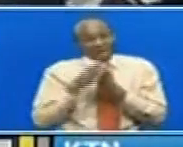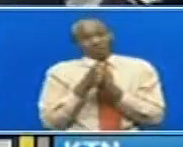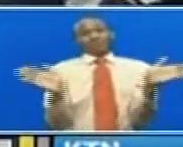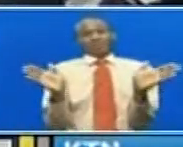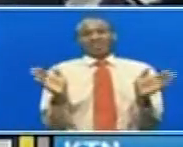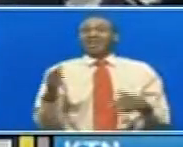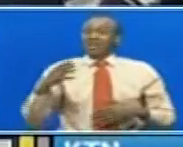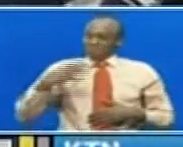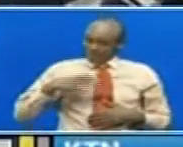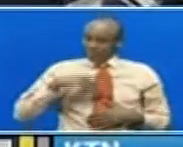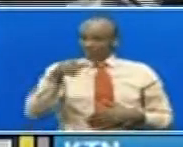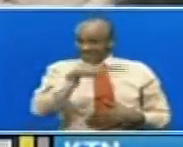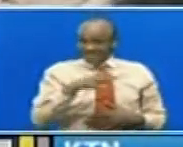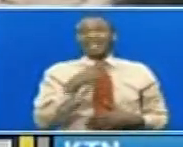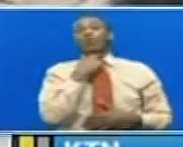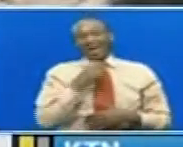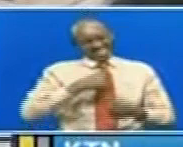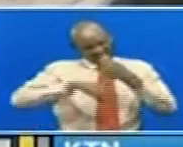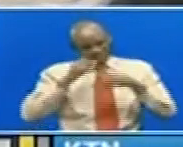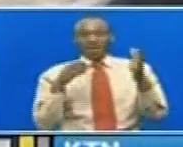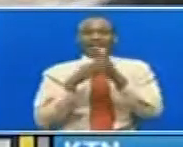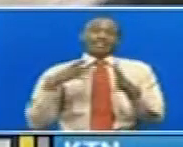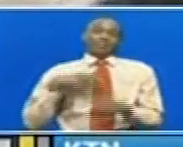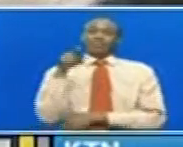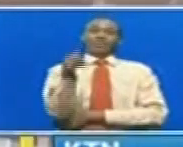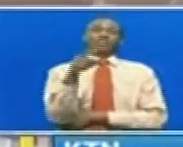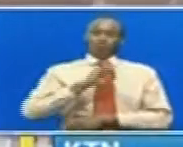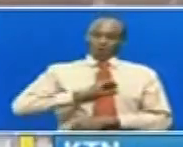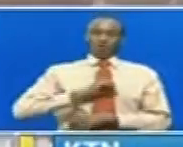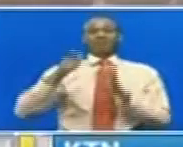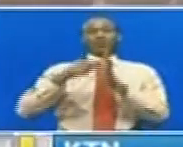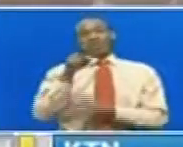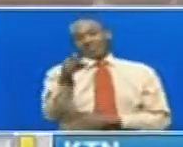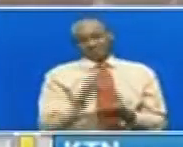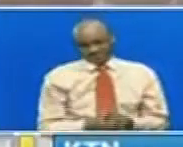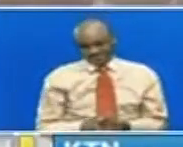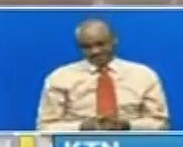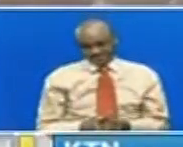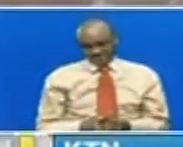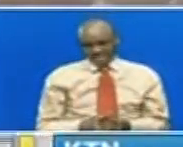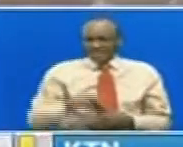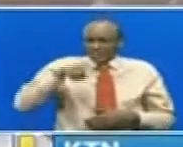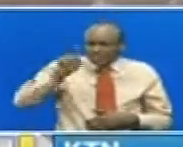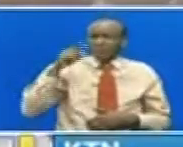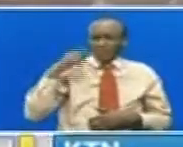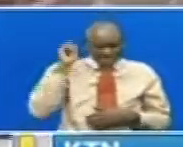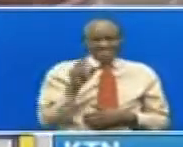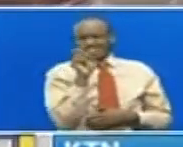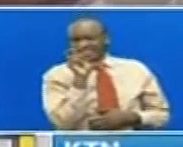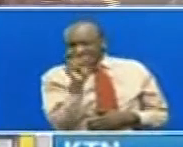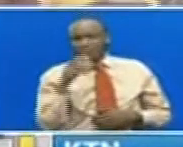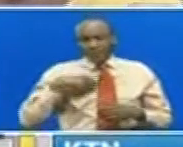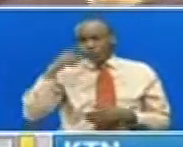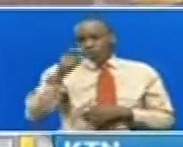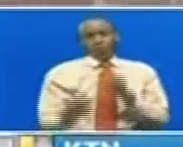residents want some action taken against those behind the company. Wangeangalia wale watu ambao walichangia kuleta